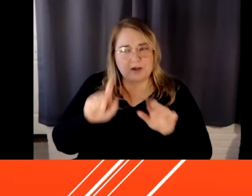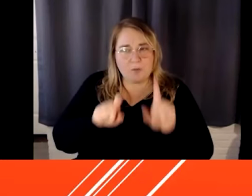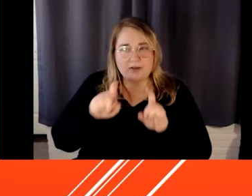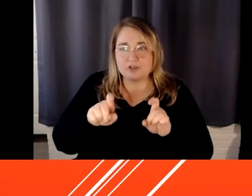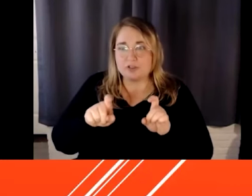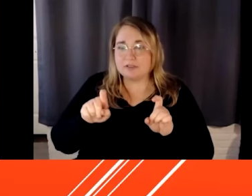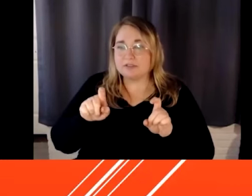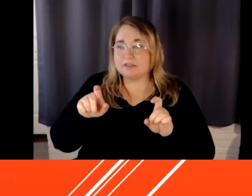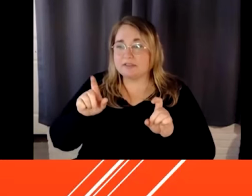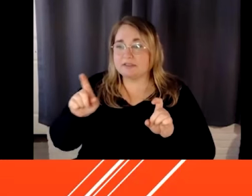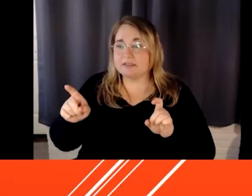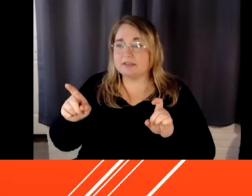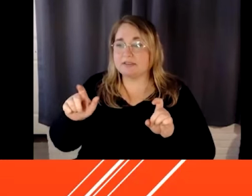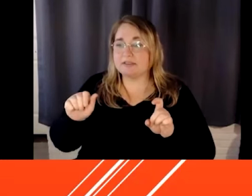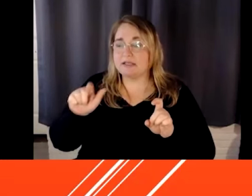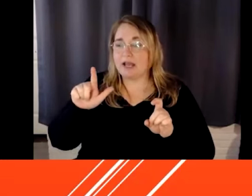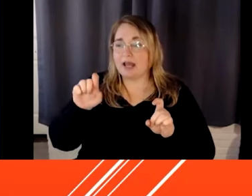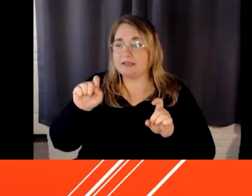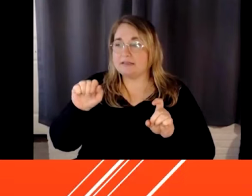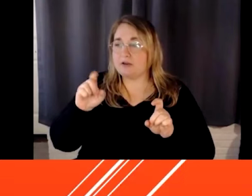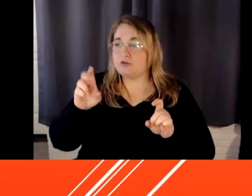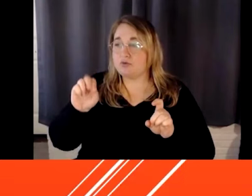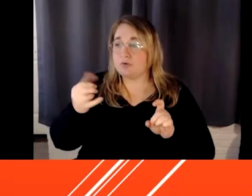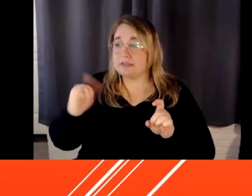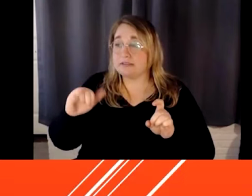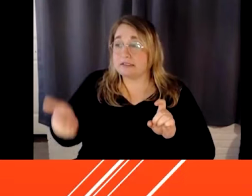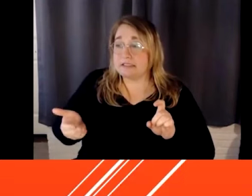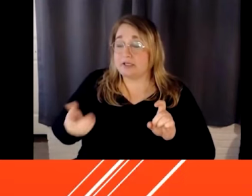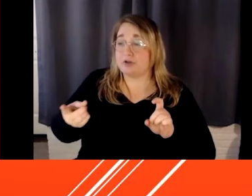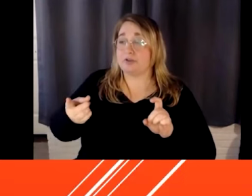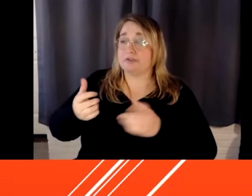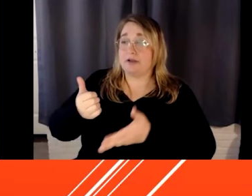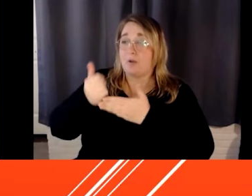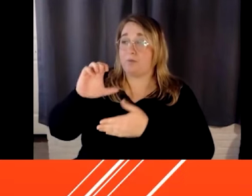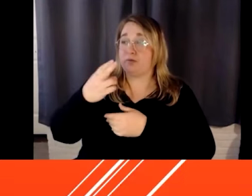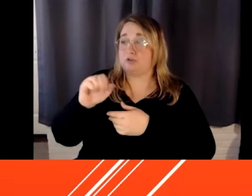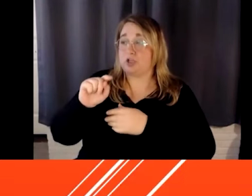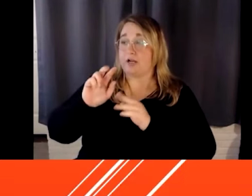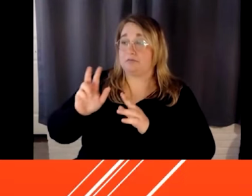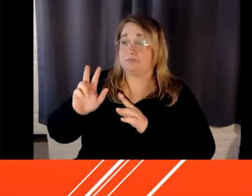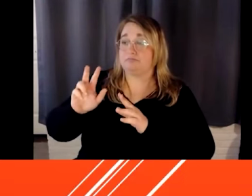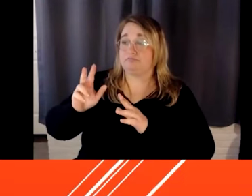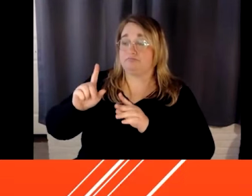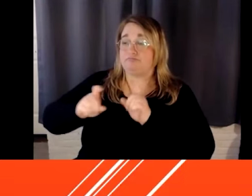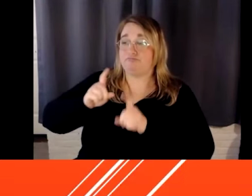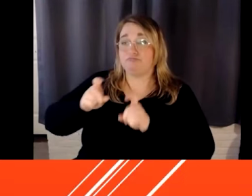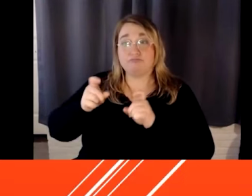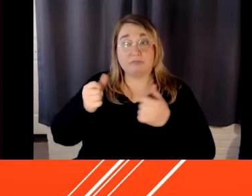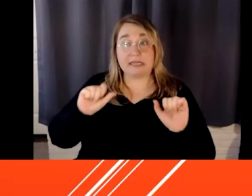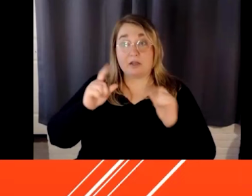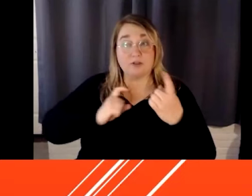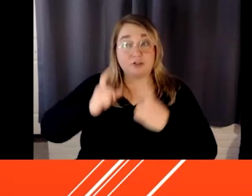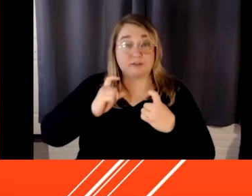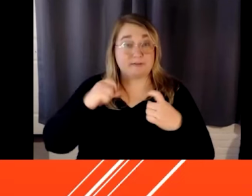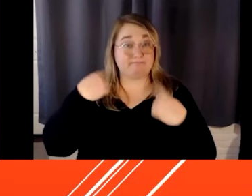person? I think, Right here. oh, are we good? Yeah. Okay. Any questions?